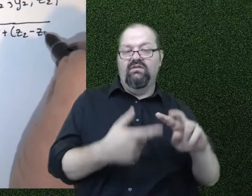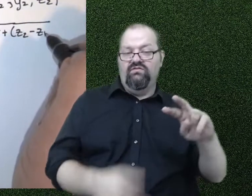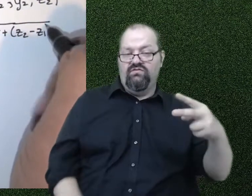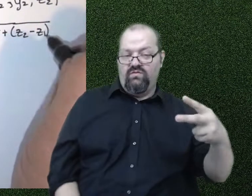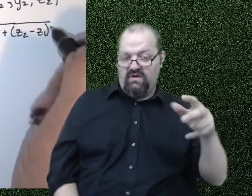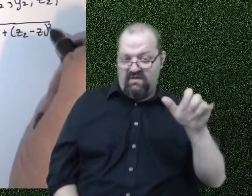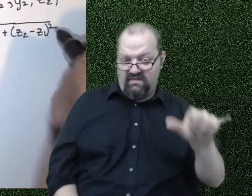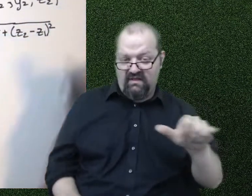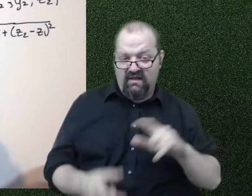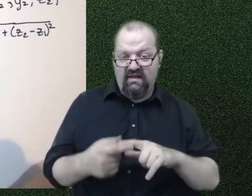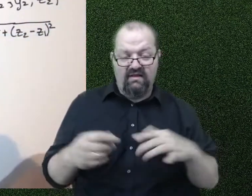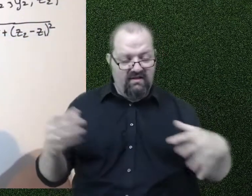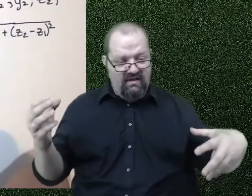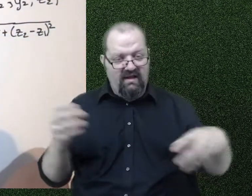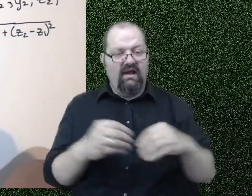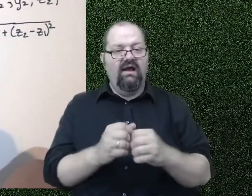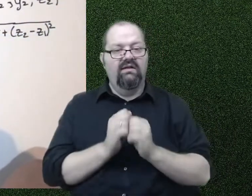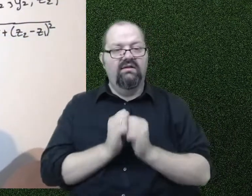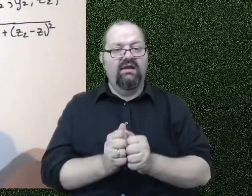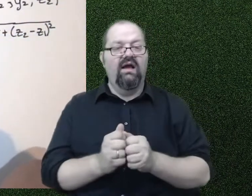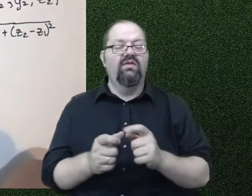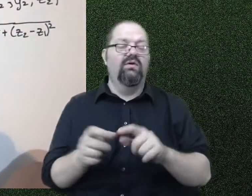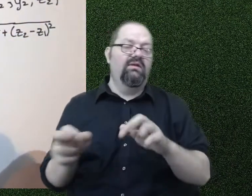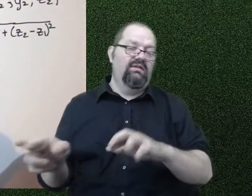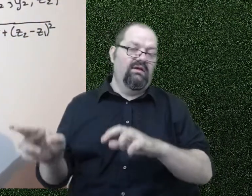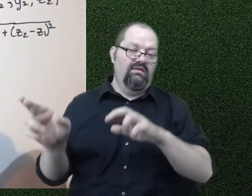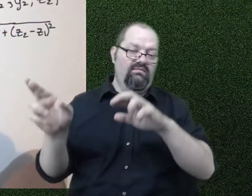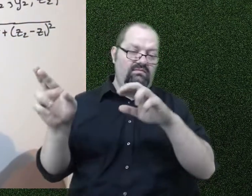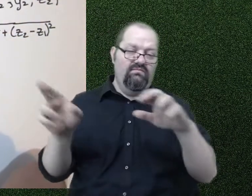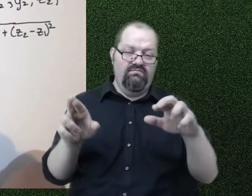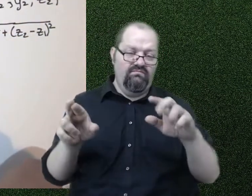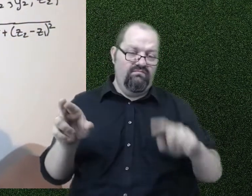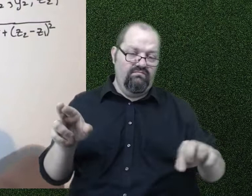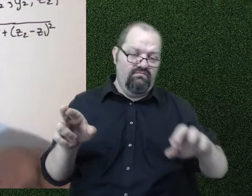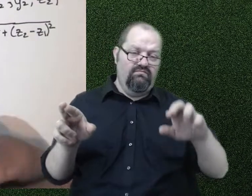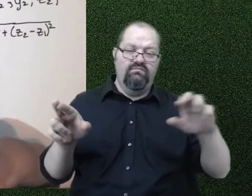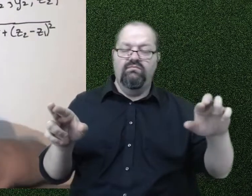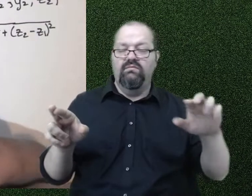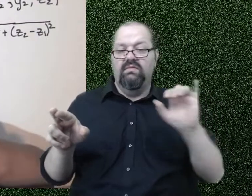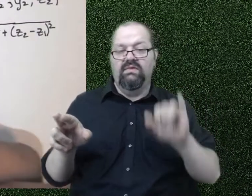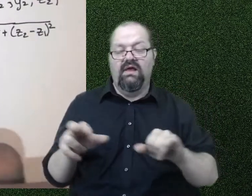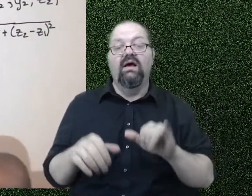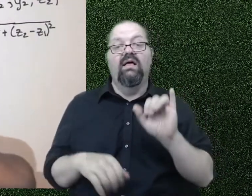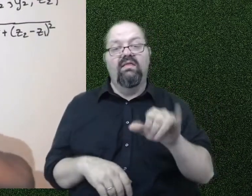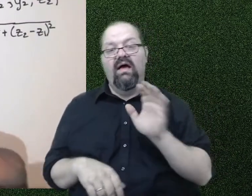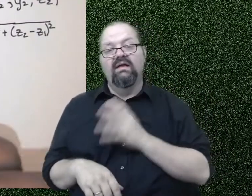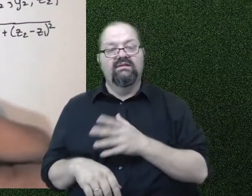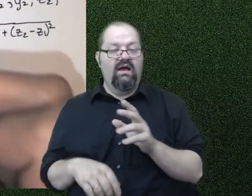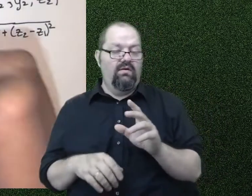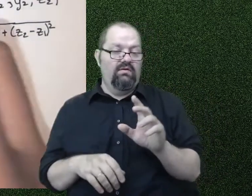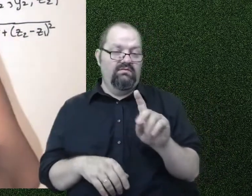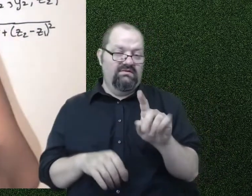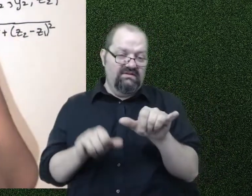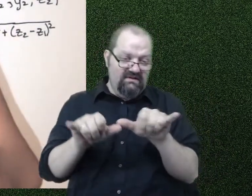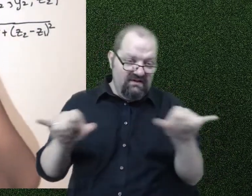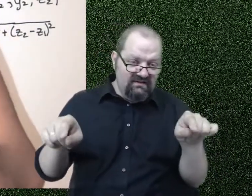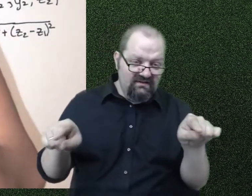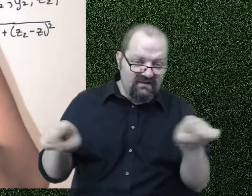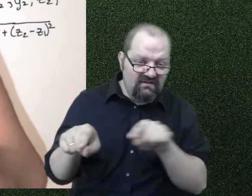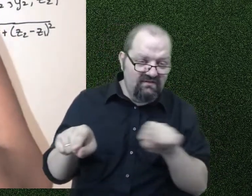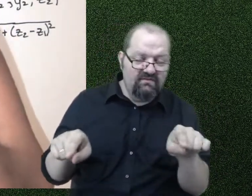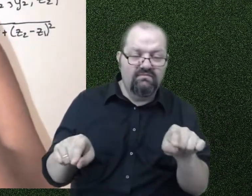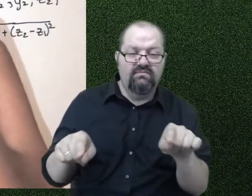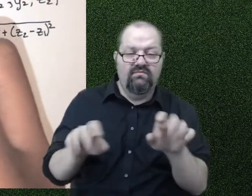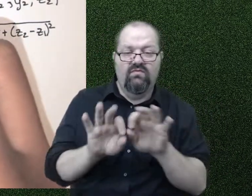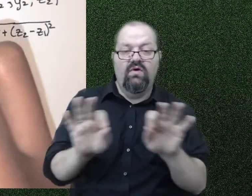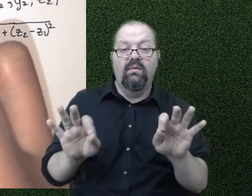Then we want to add those together and take the square root. That's our distance formula. Now, we're talking about a